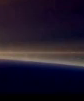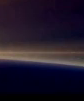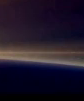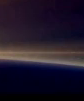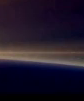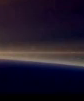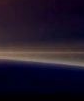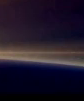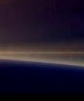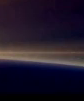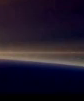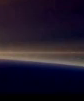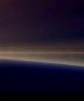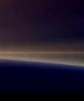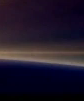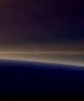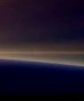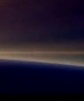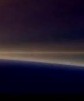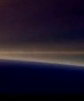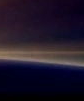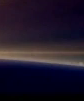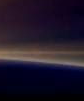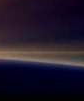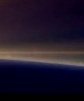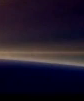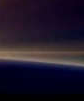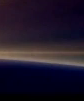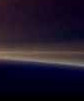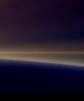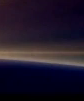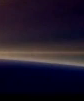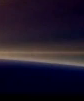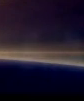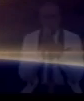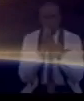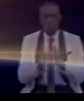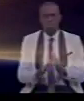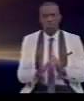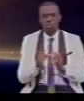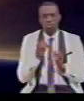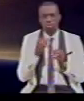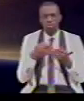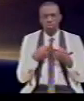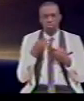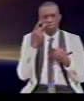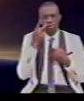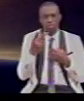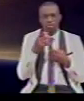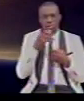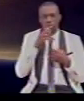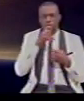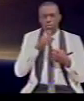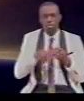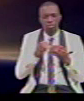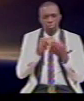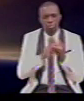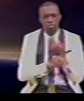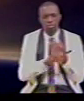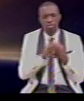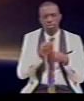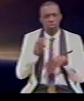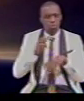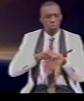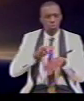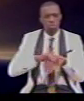please talk to the Lord in prayer you've seen a Commandments the warning an